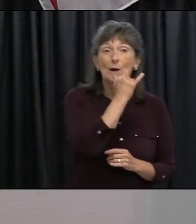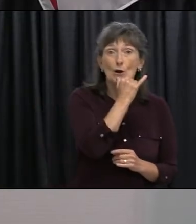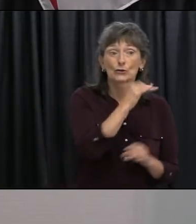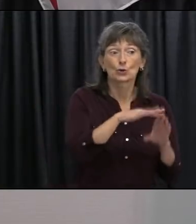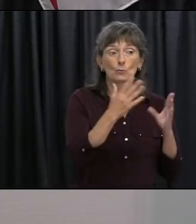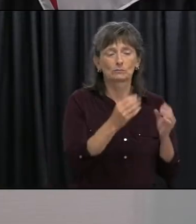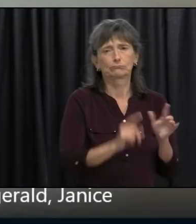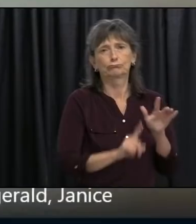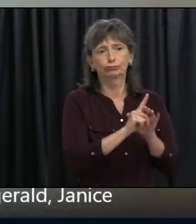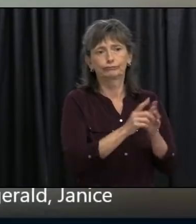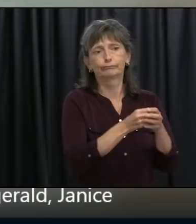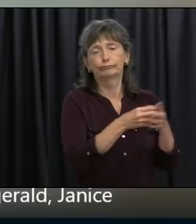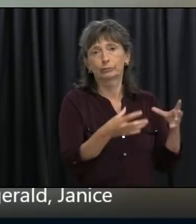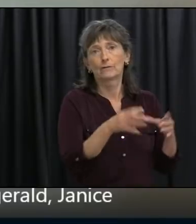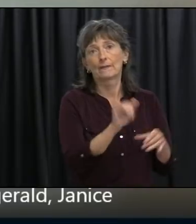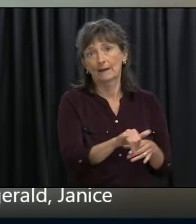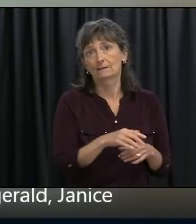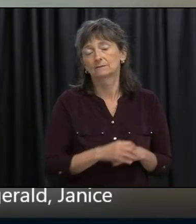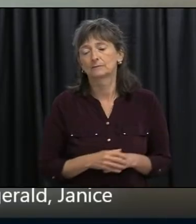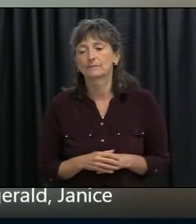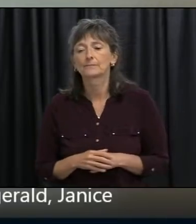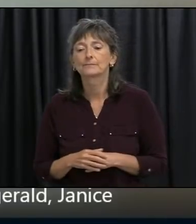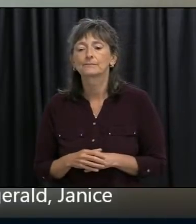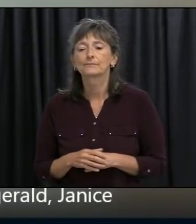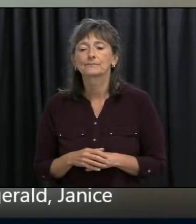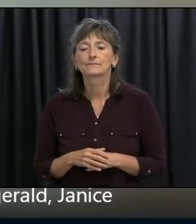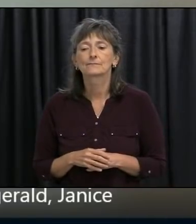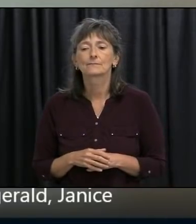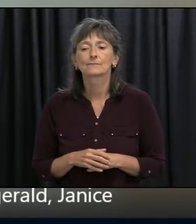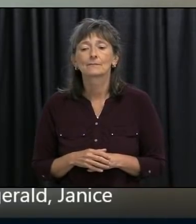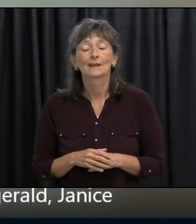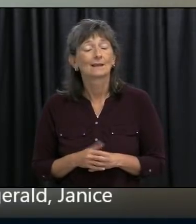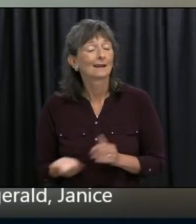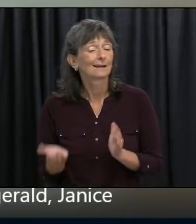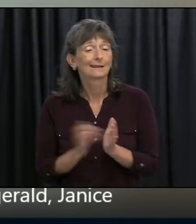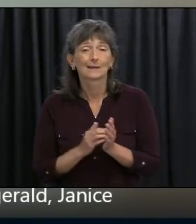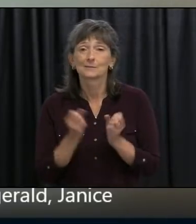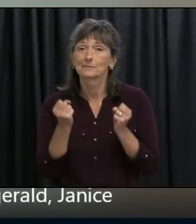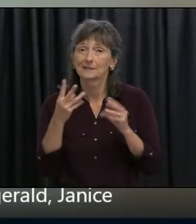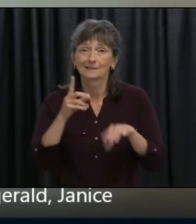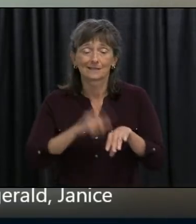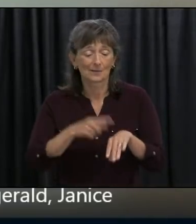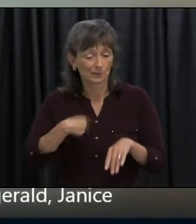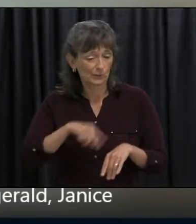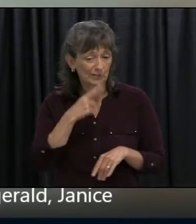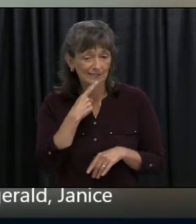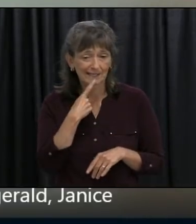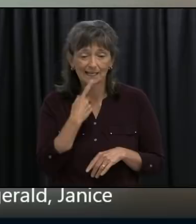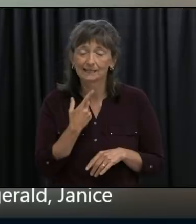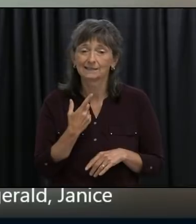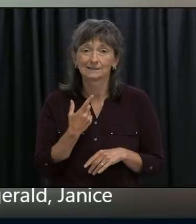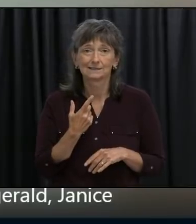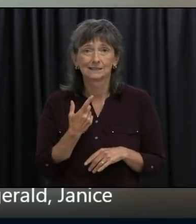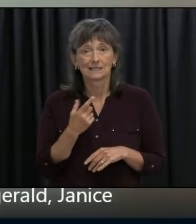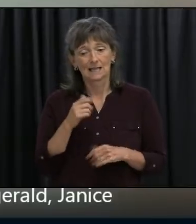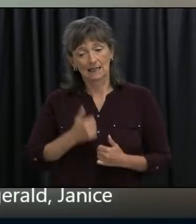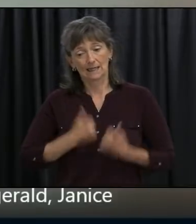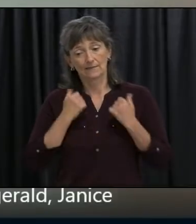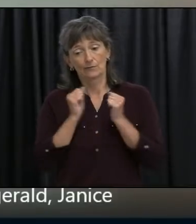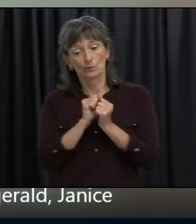So well, as we've said many times, this is about learning to live with COVID-19, and we have to find ways to do that safely.